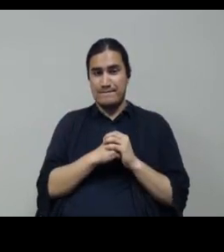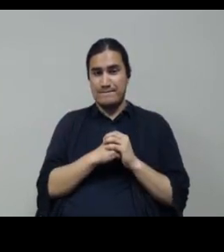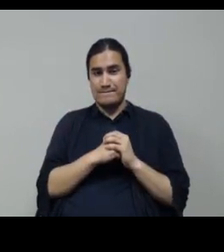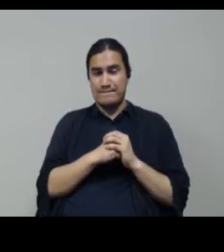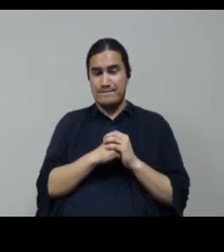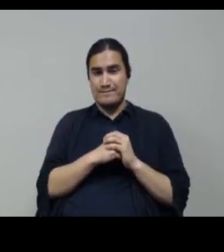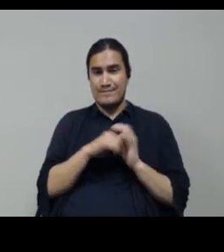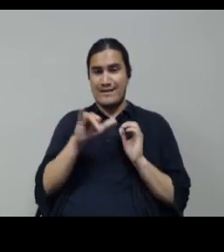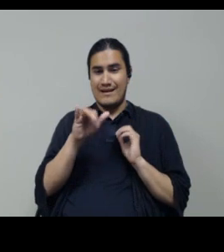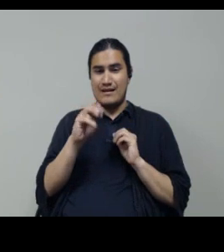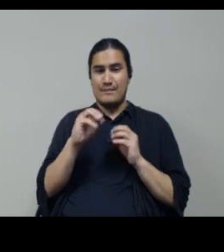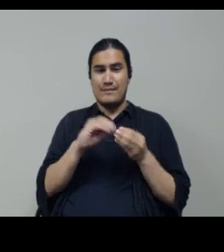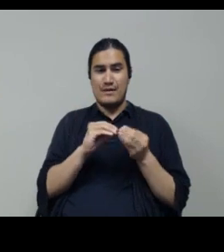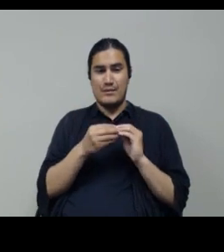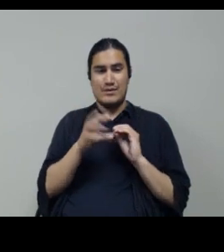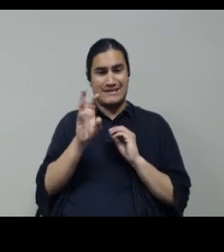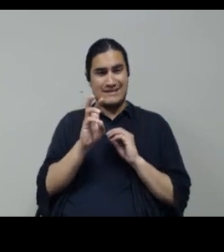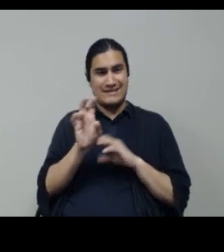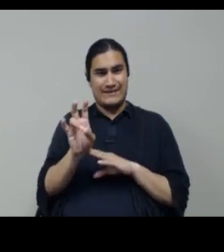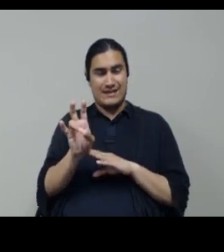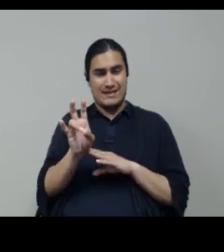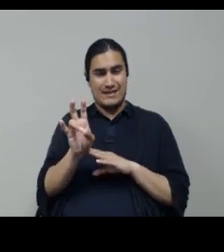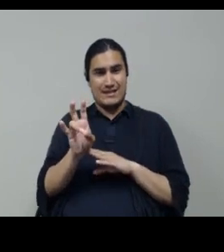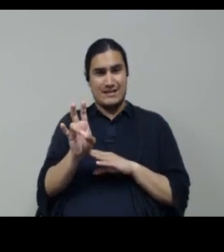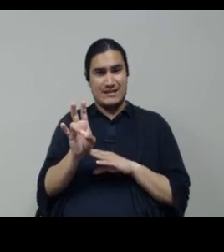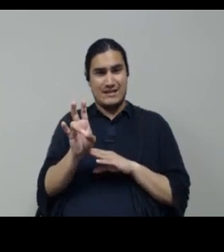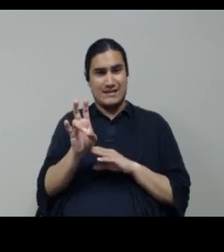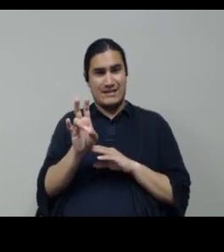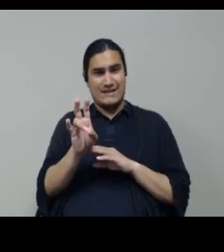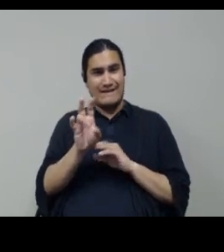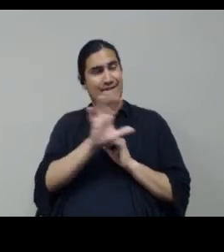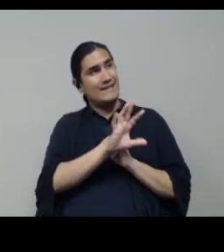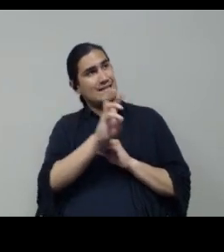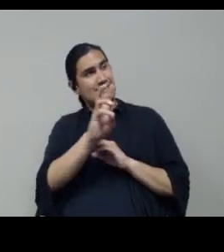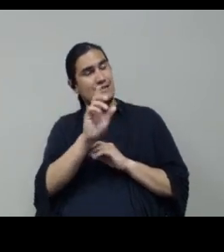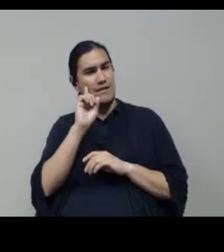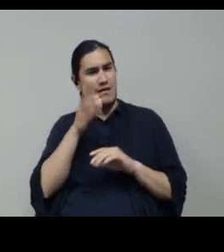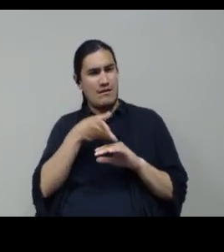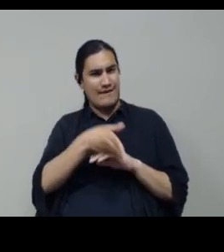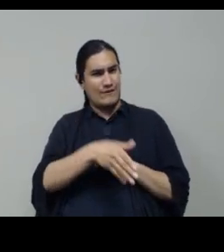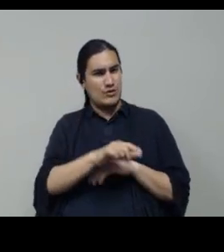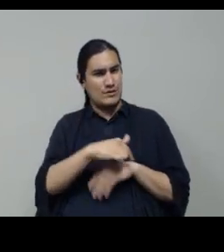item number 67. 56. I thought that can't go till after 10.